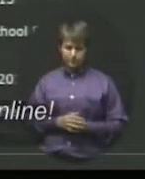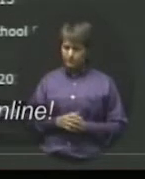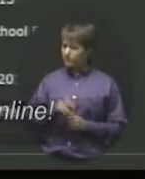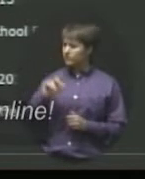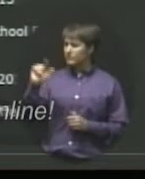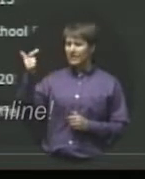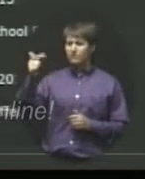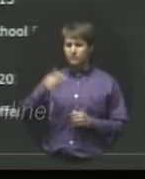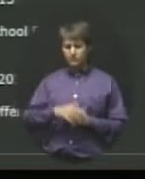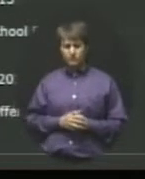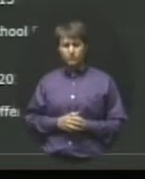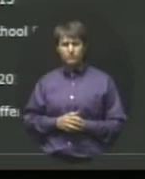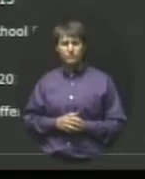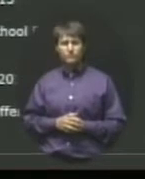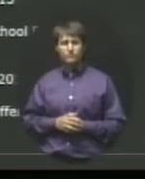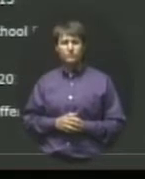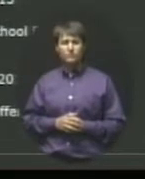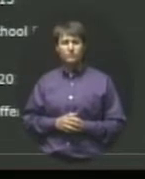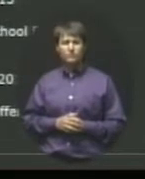Second.